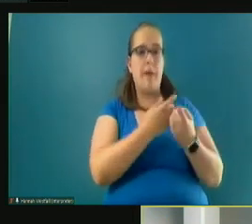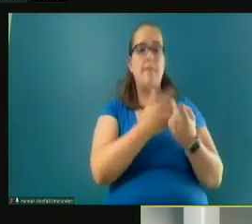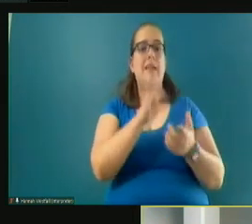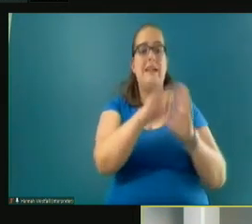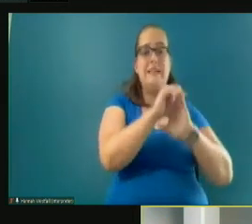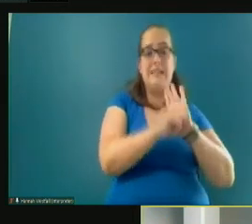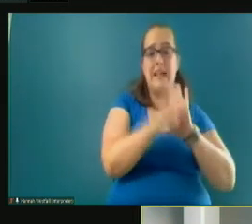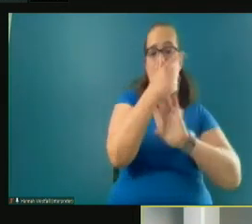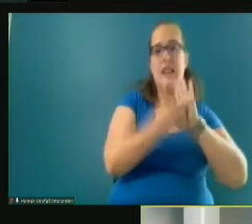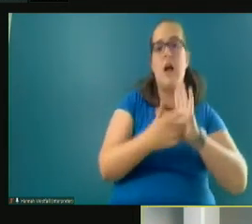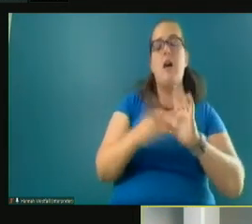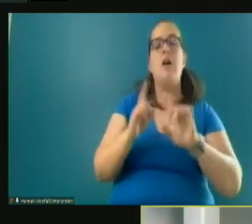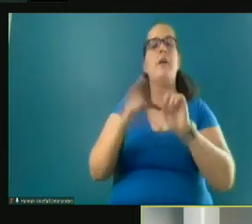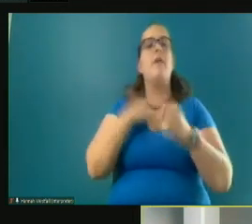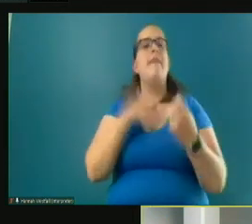but we have a lot of local discretion.